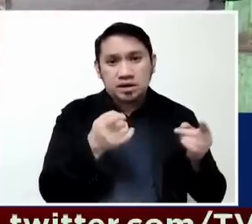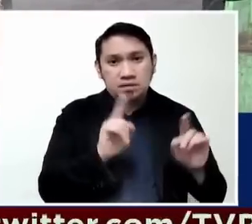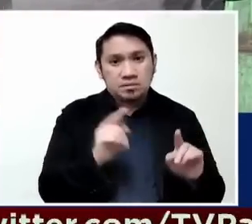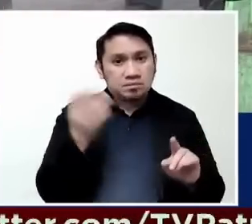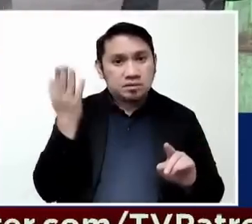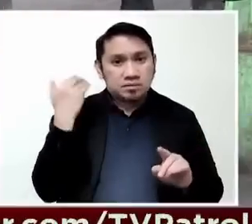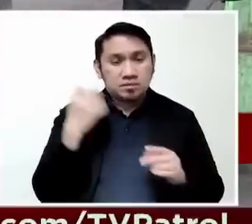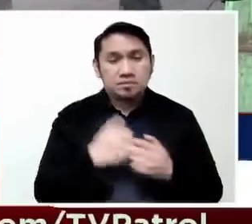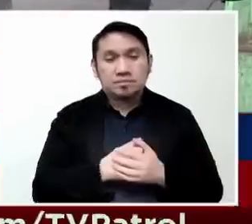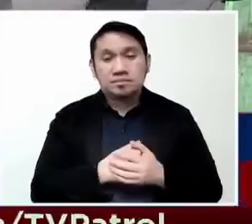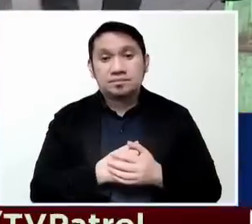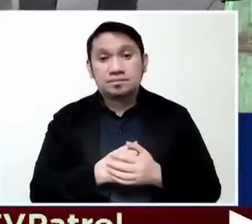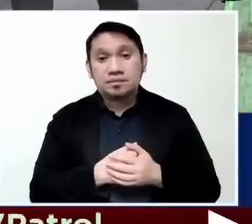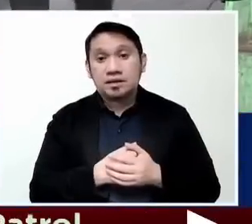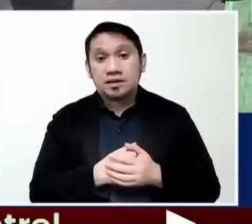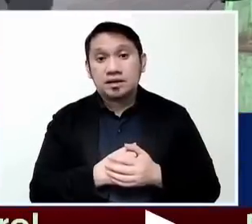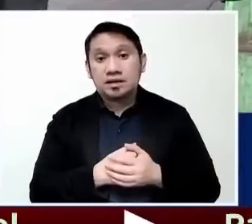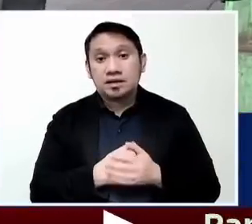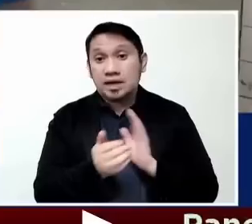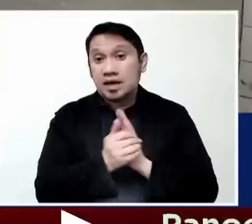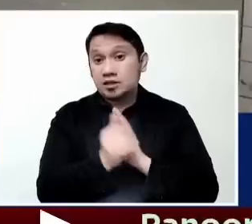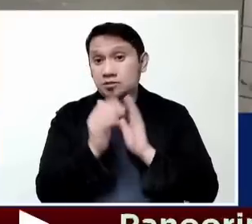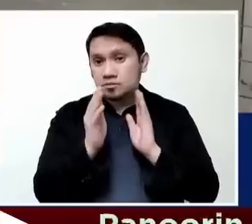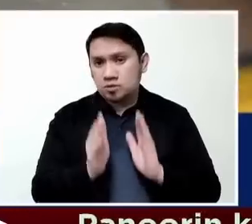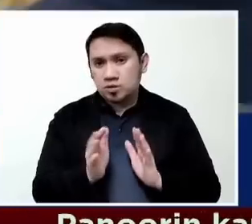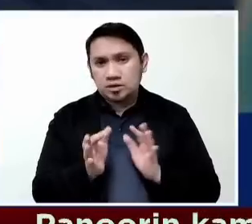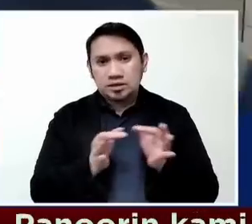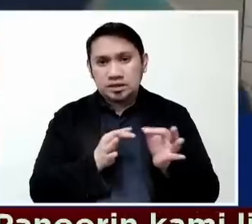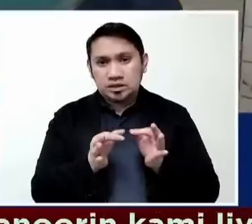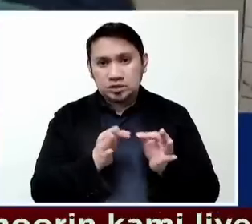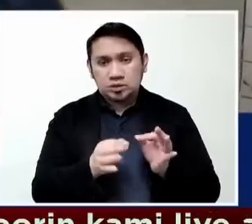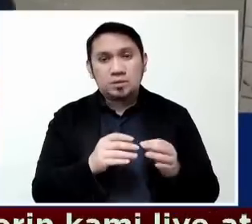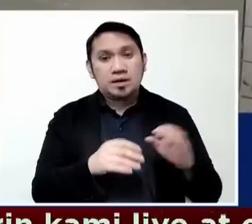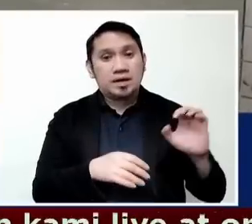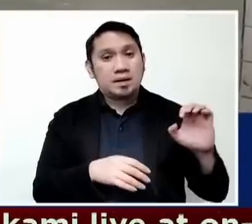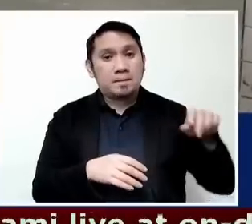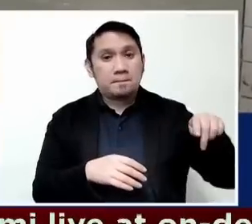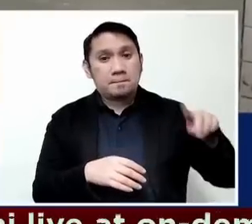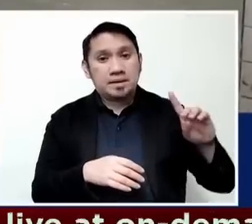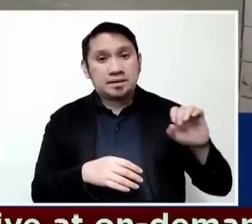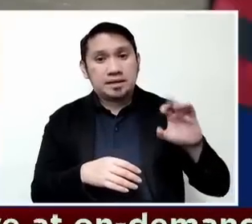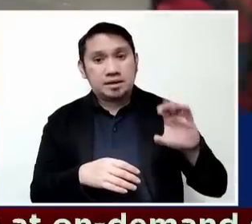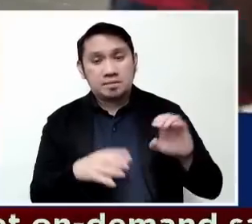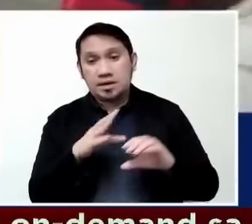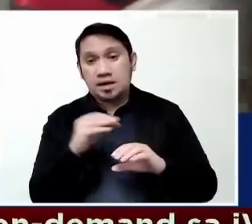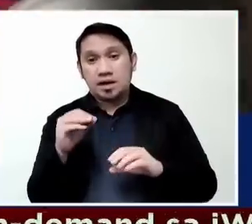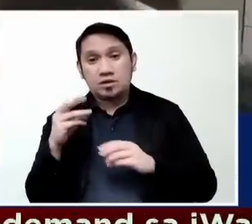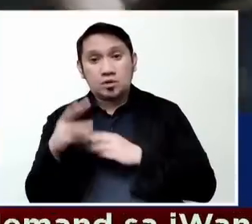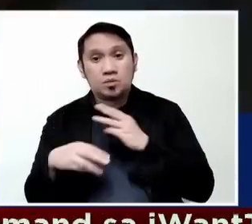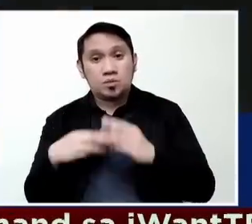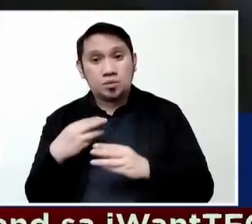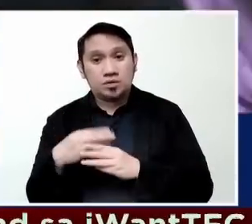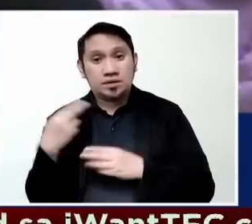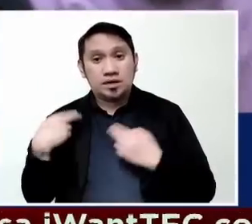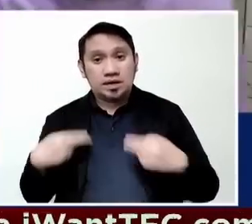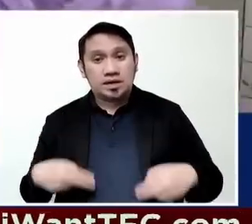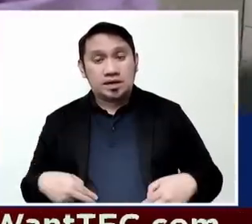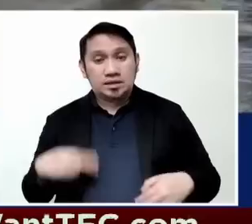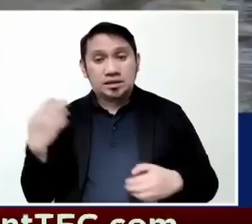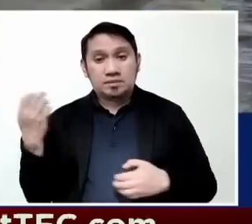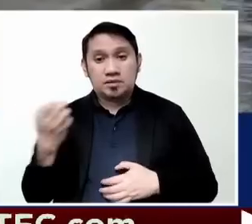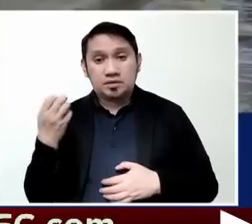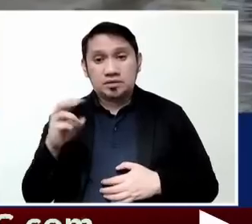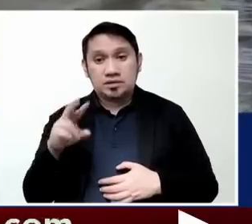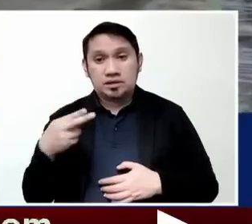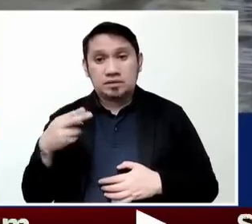Nilinaw naman ng isang eksperto ang pagkakaiba ng pandemya at ng inalis na global health emergency ng WHO.